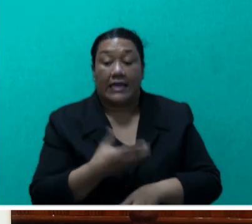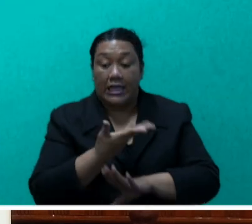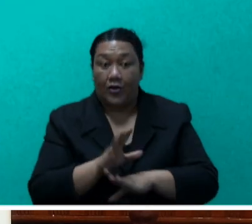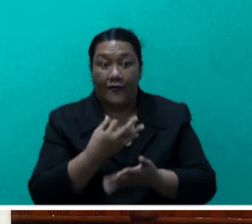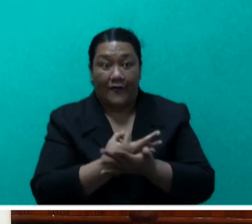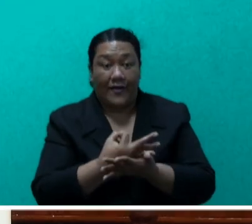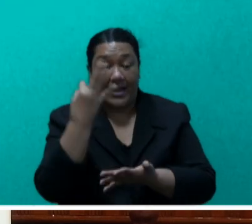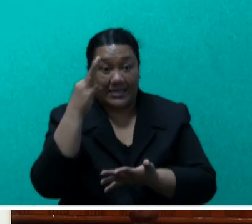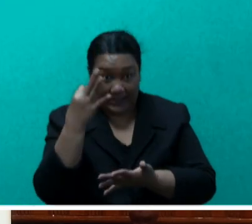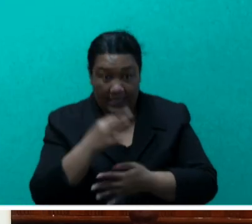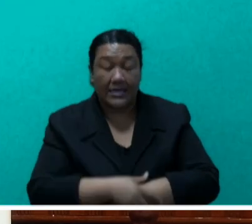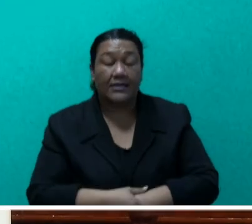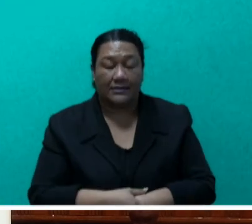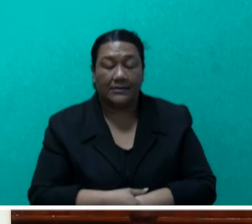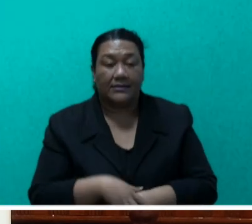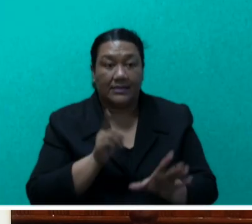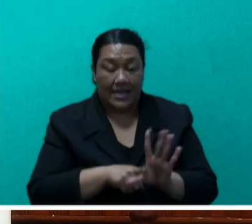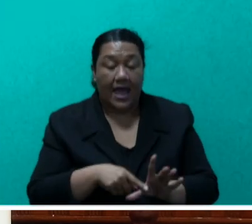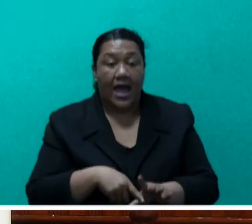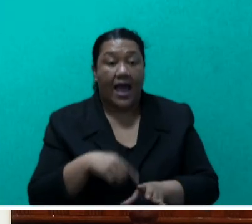providing the Fiji Museum